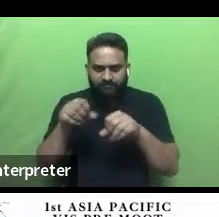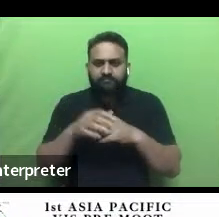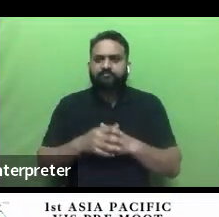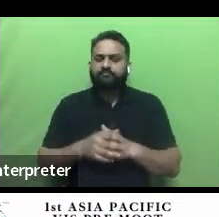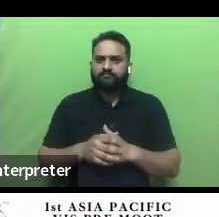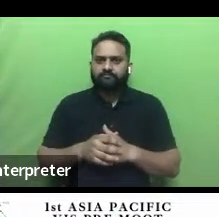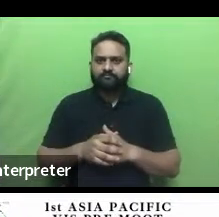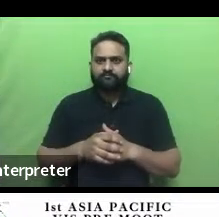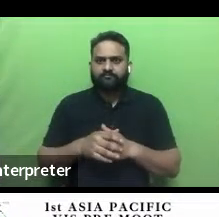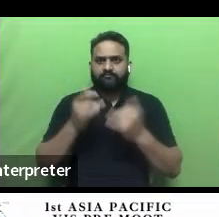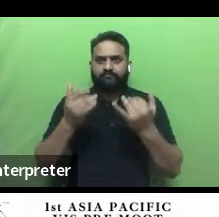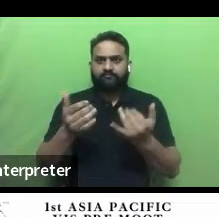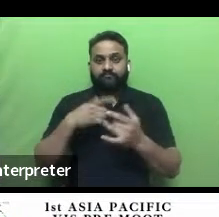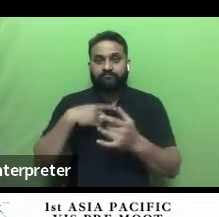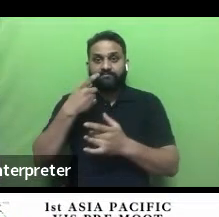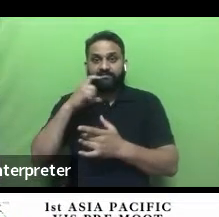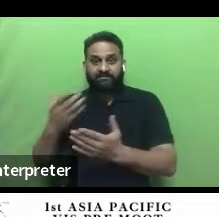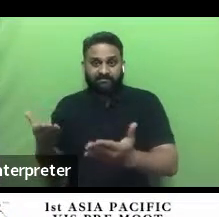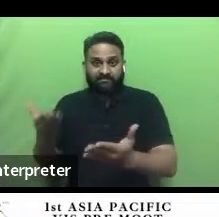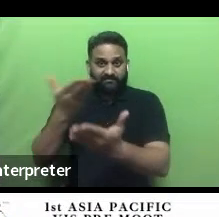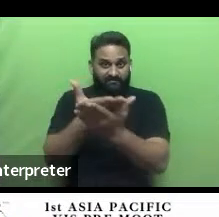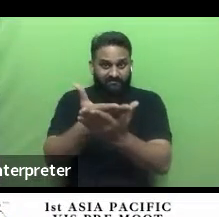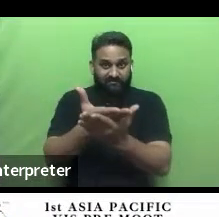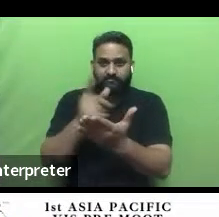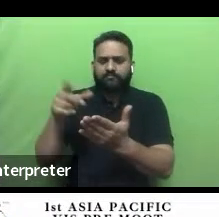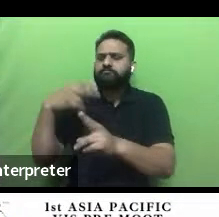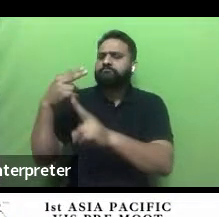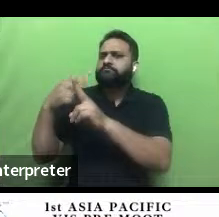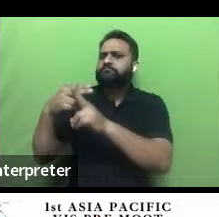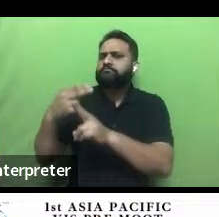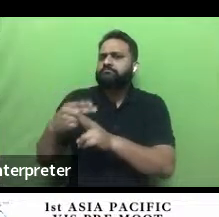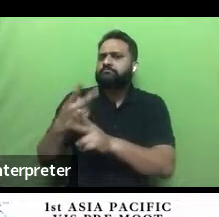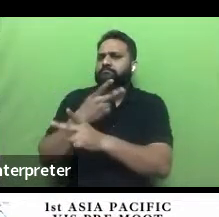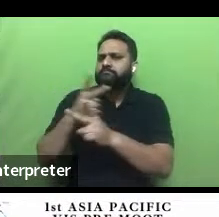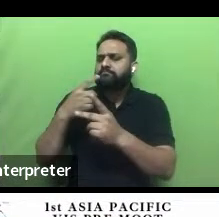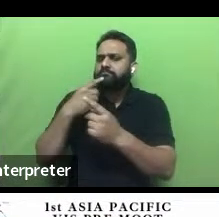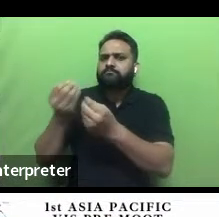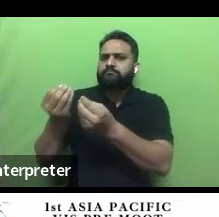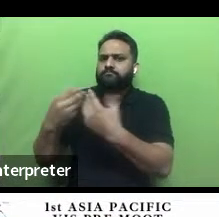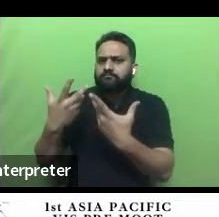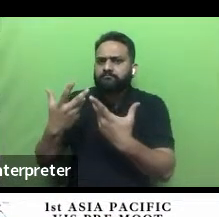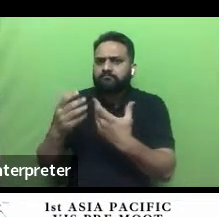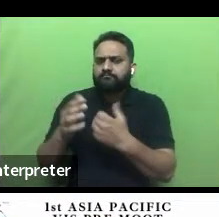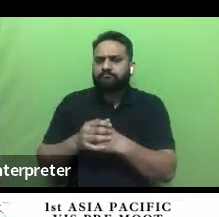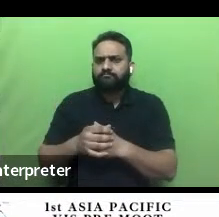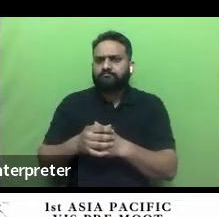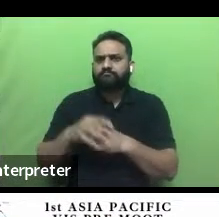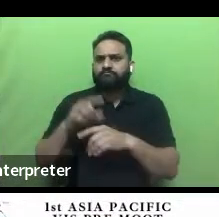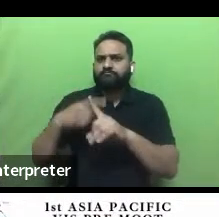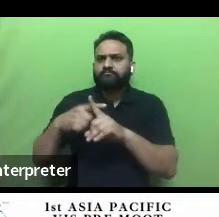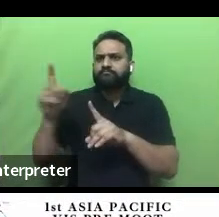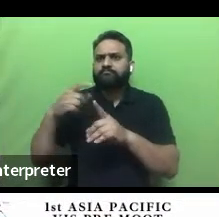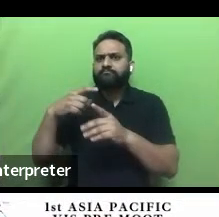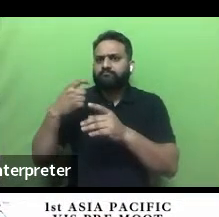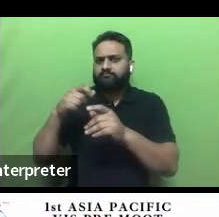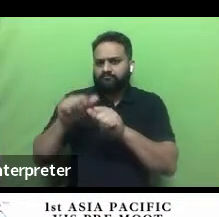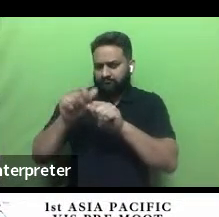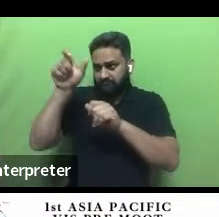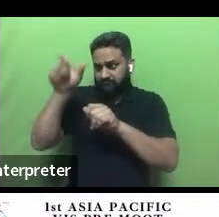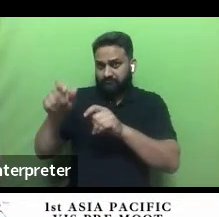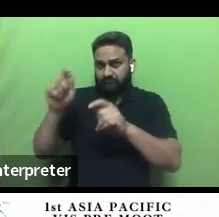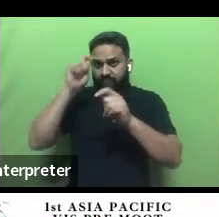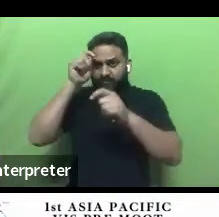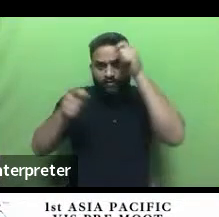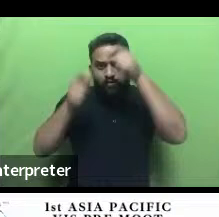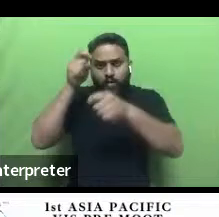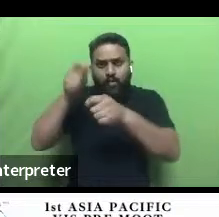Would the claimant please tell me the names of your oralists and which role you are playing, please?